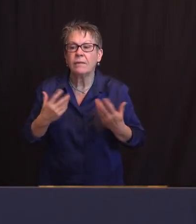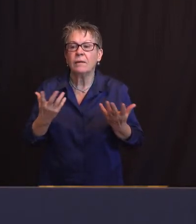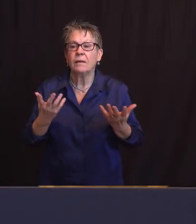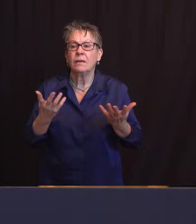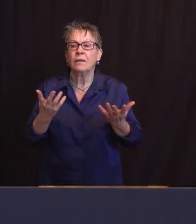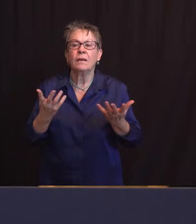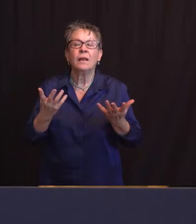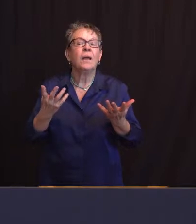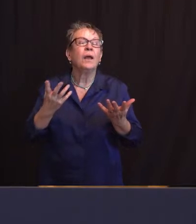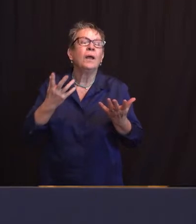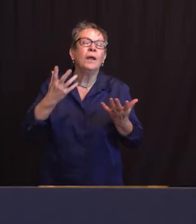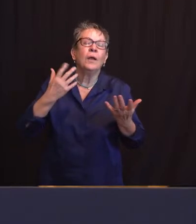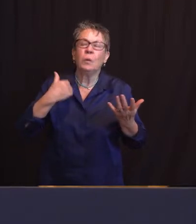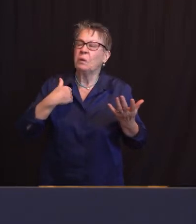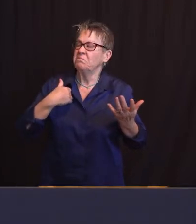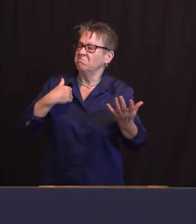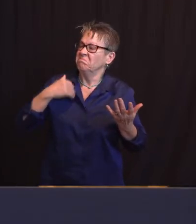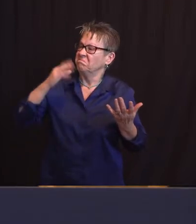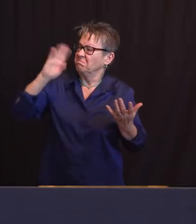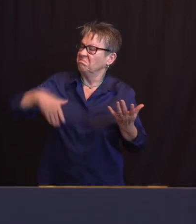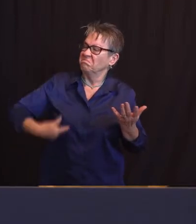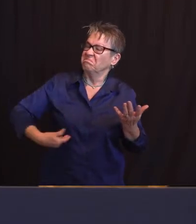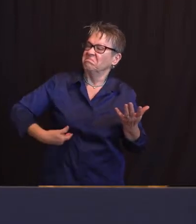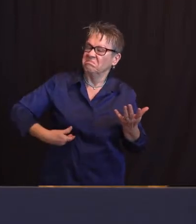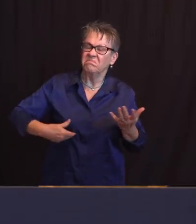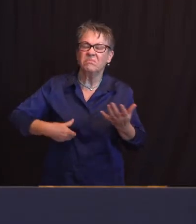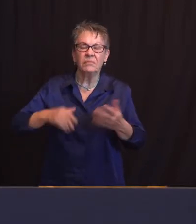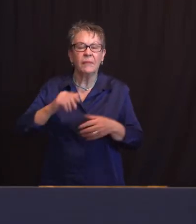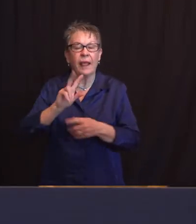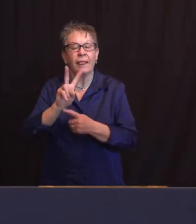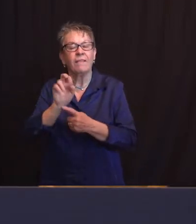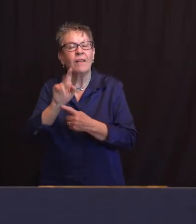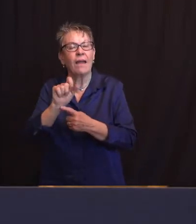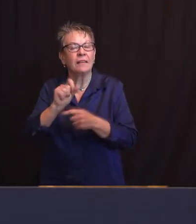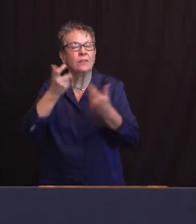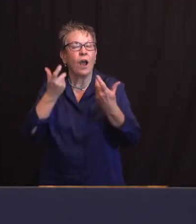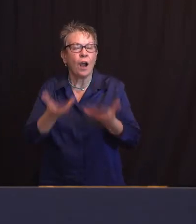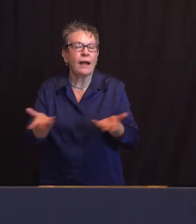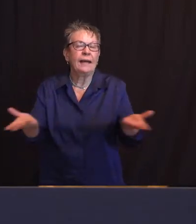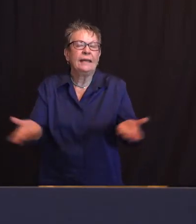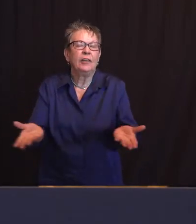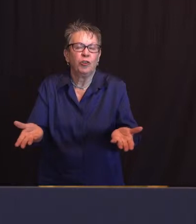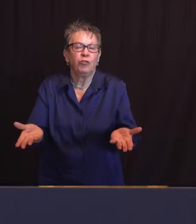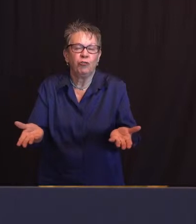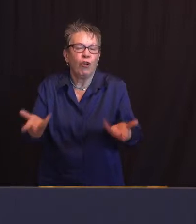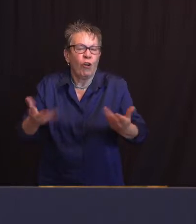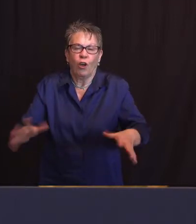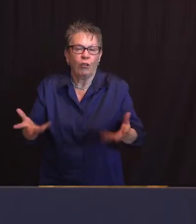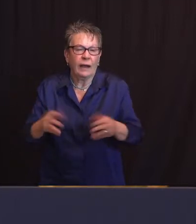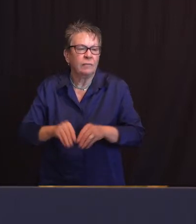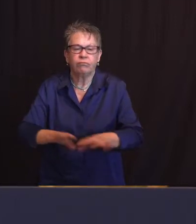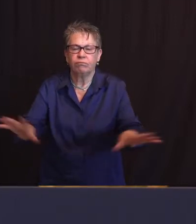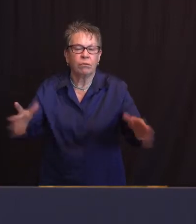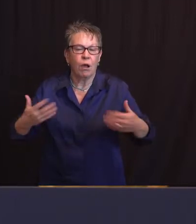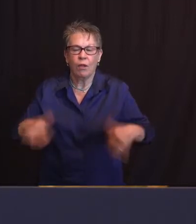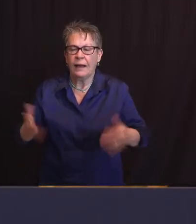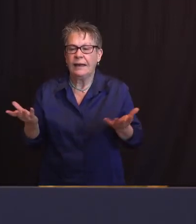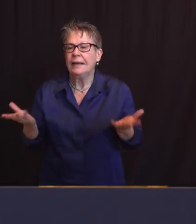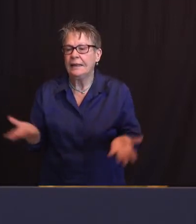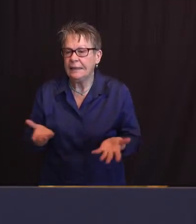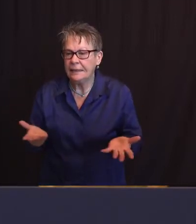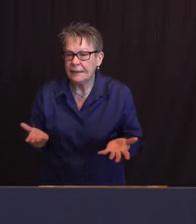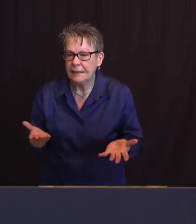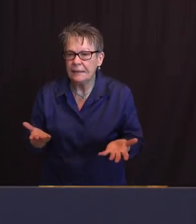more transmissible, and we're managing it on that basis. But they'll come in a sec. I was asked about